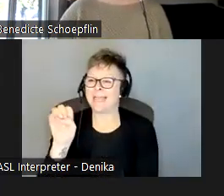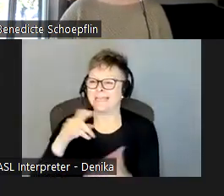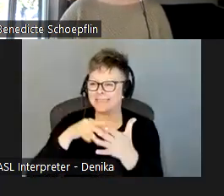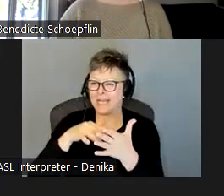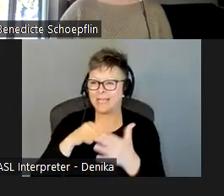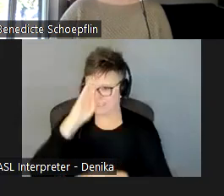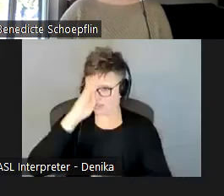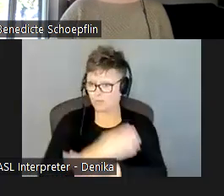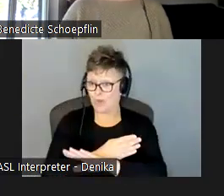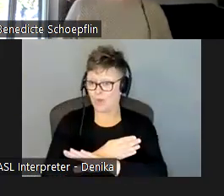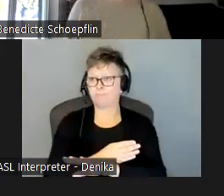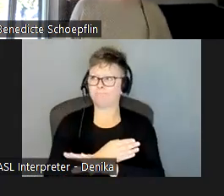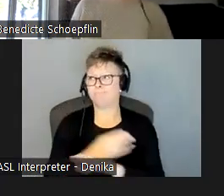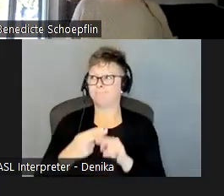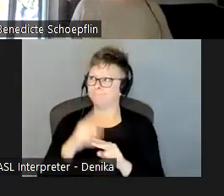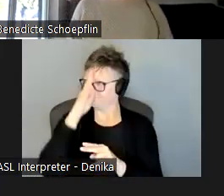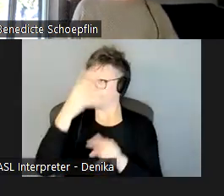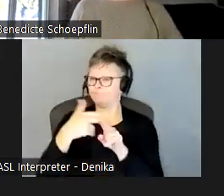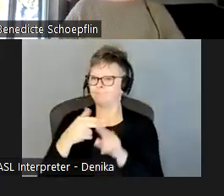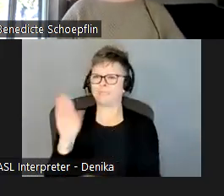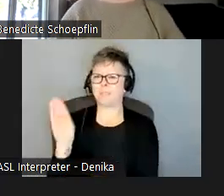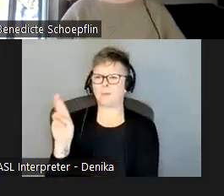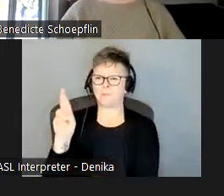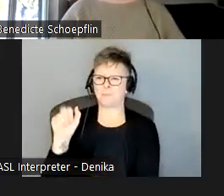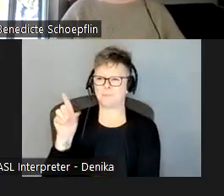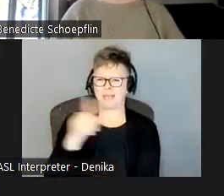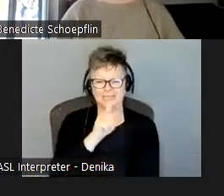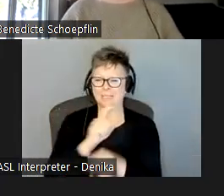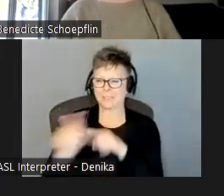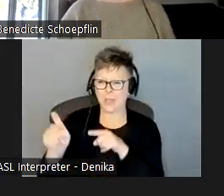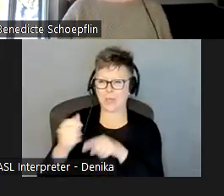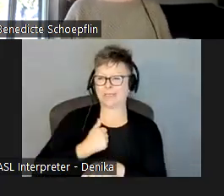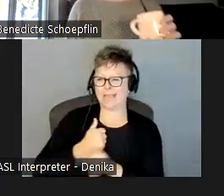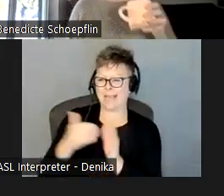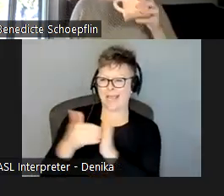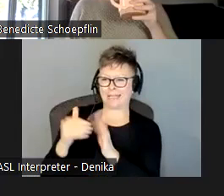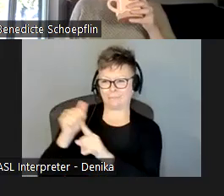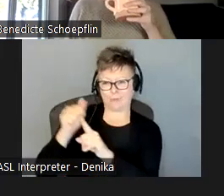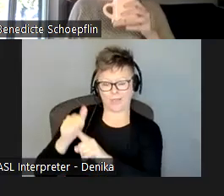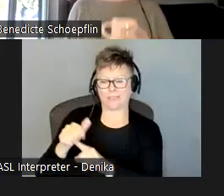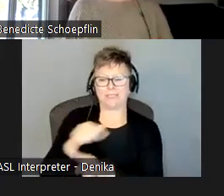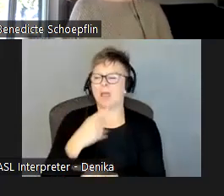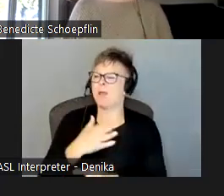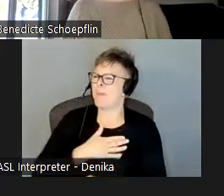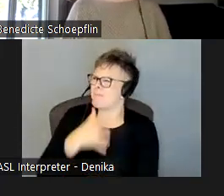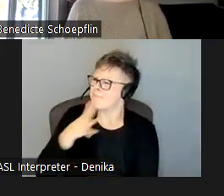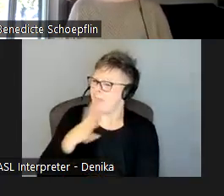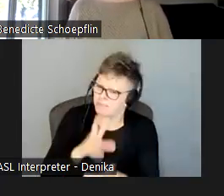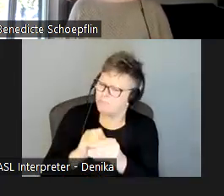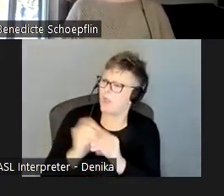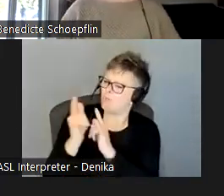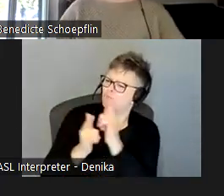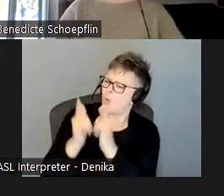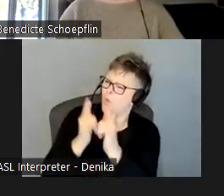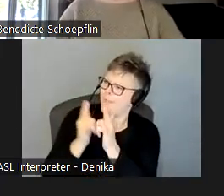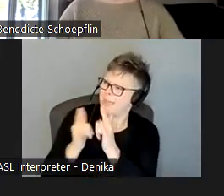son, we'll call him Brad. Brad called the Canadian Anti-Fraud and he said, my mom, she's part of a romance scam. And she didn't